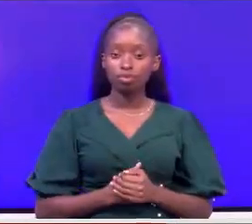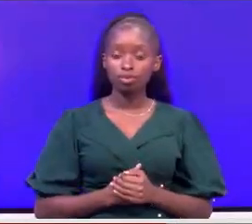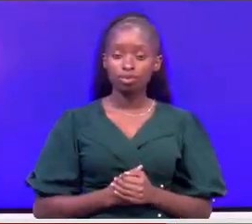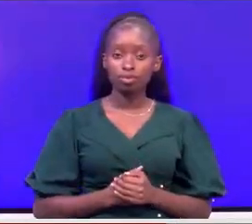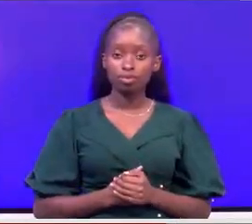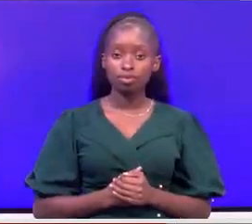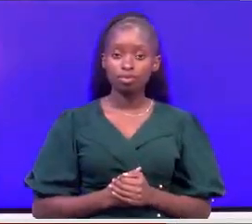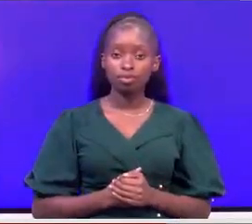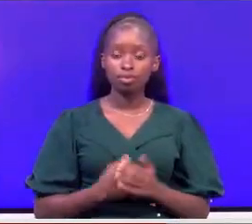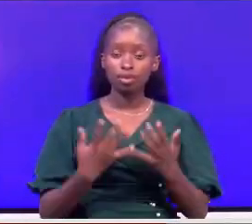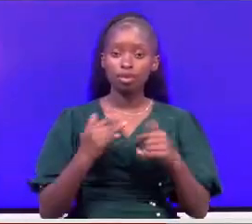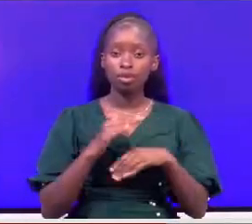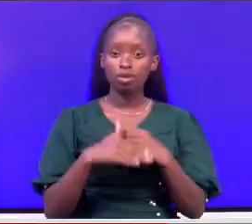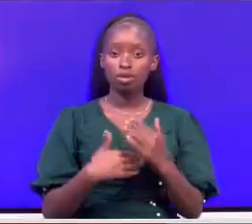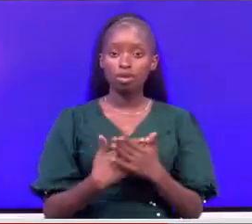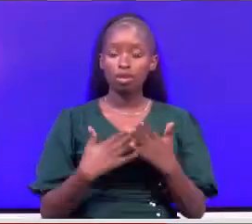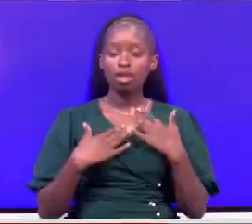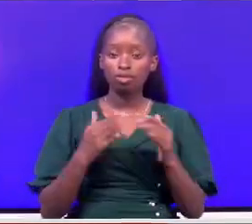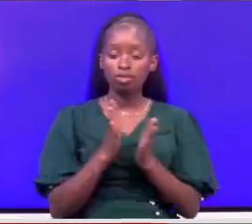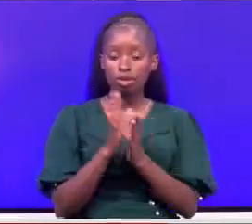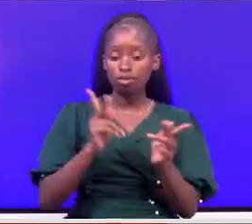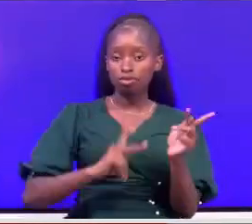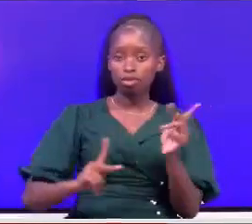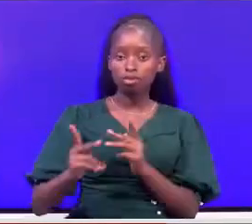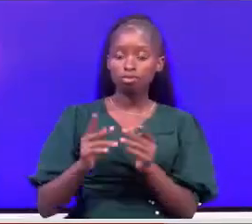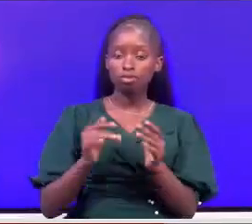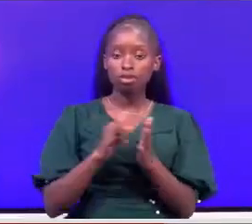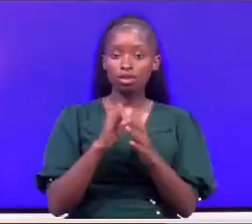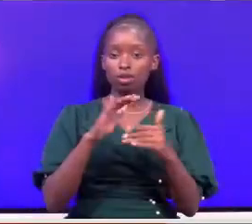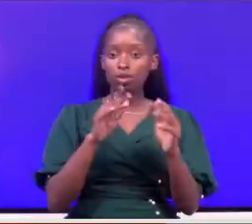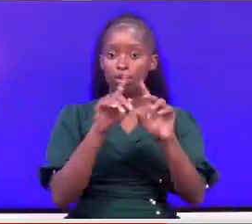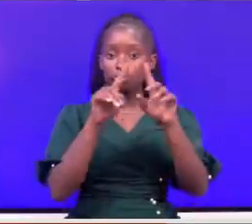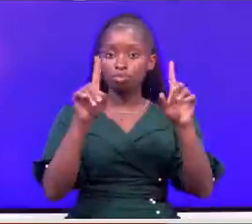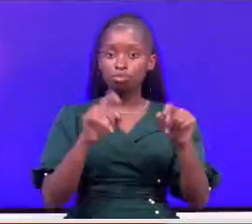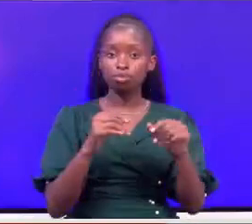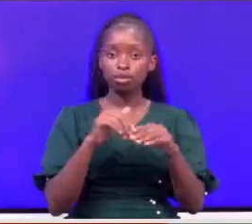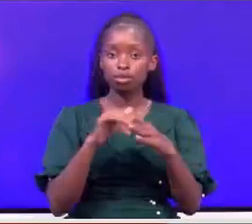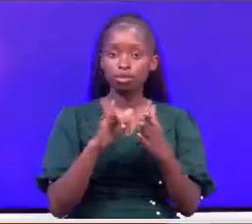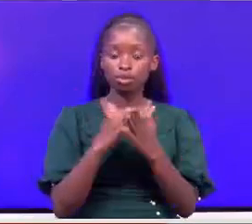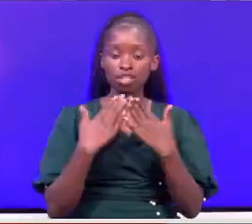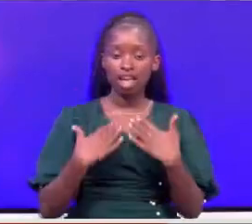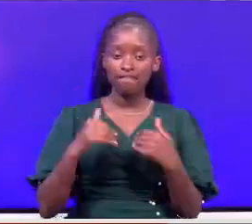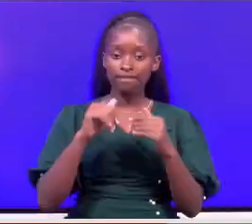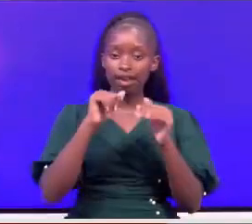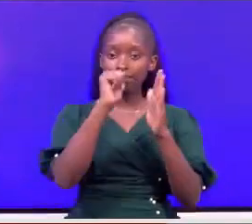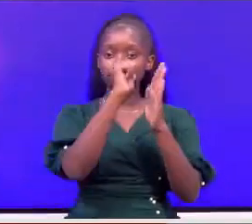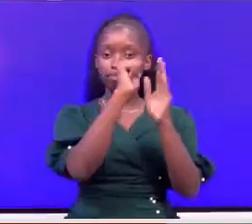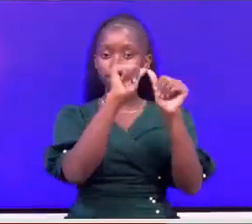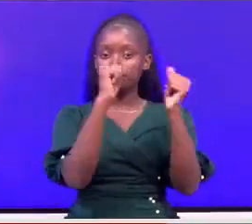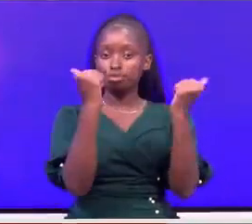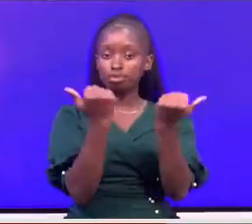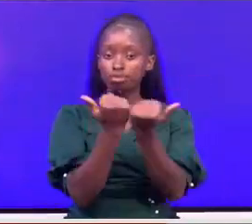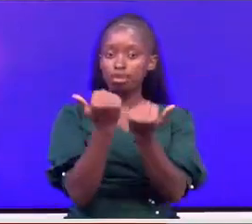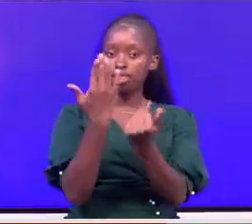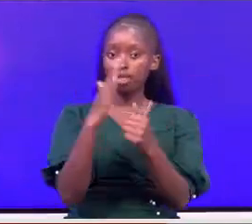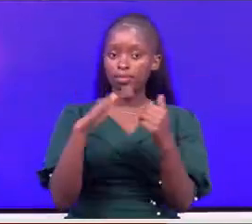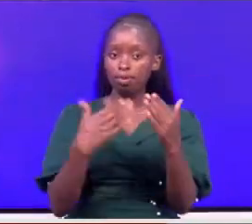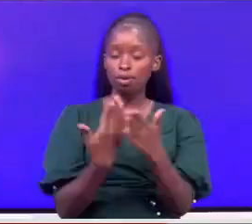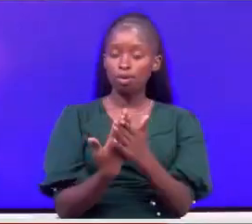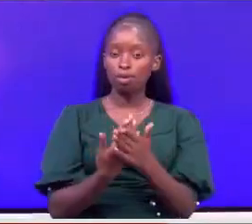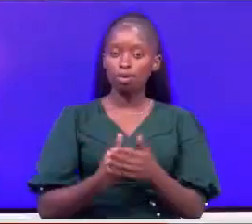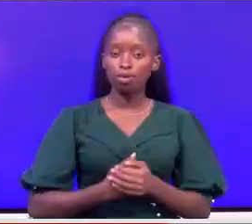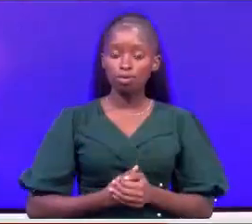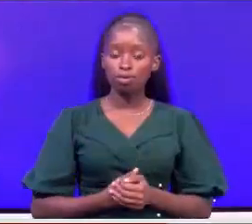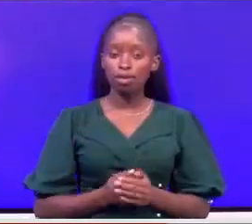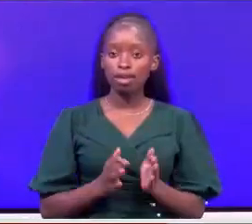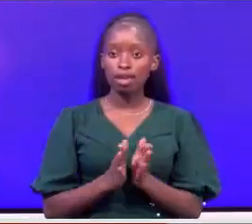prioritize systems and processes that will examine all the justice sector agencies and help them